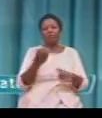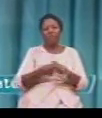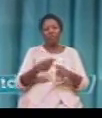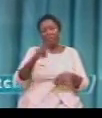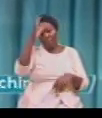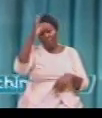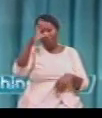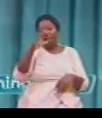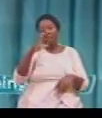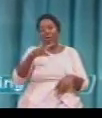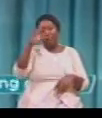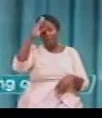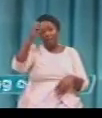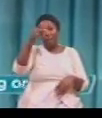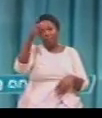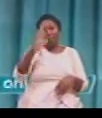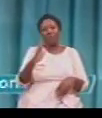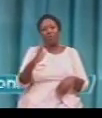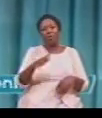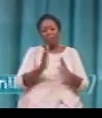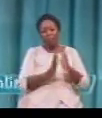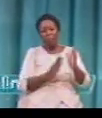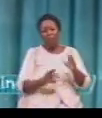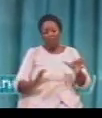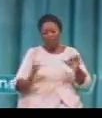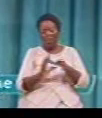Prepare, connect to collect.